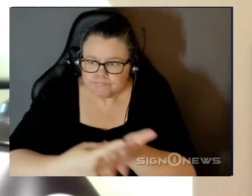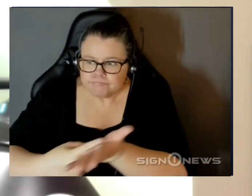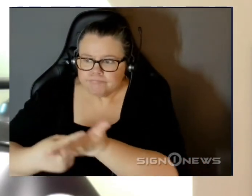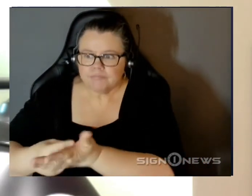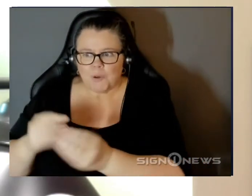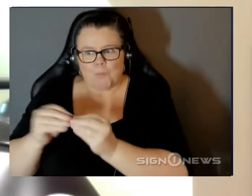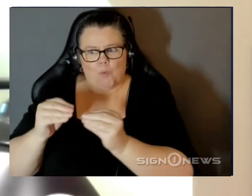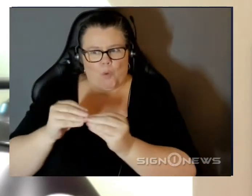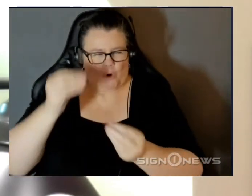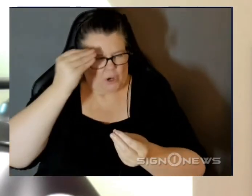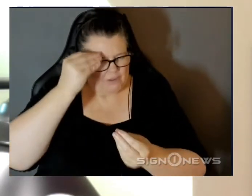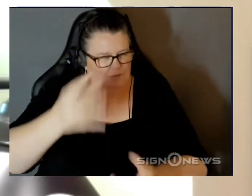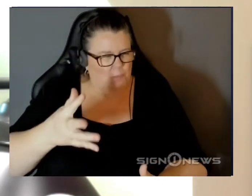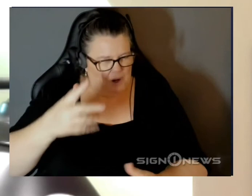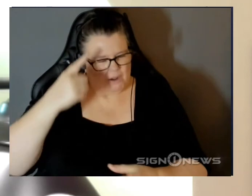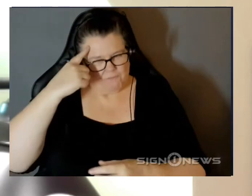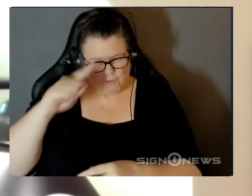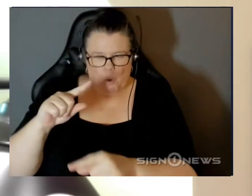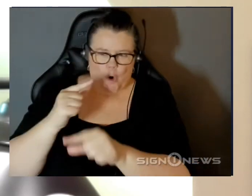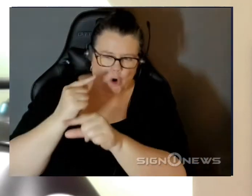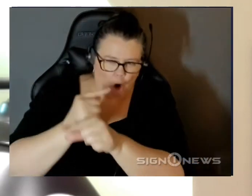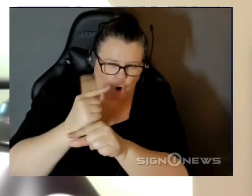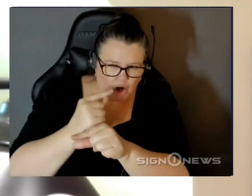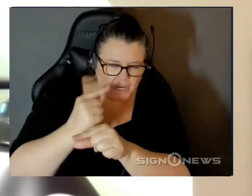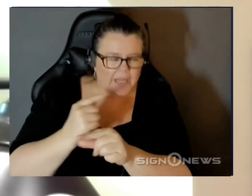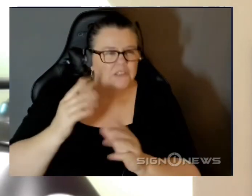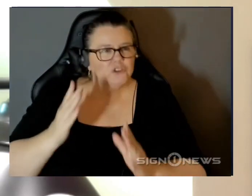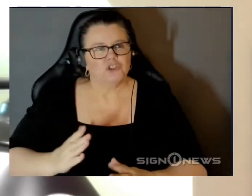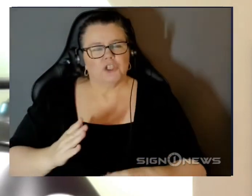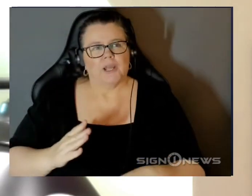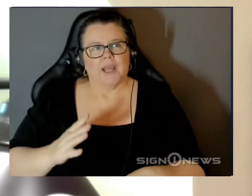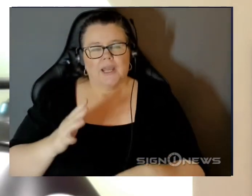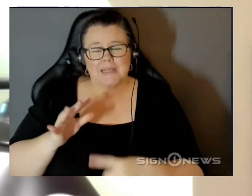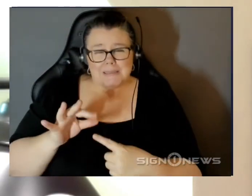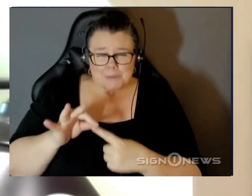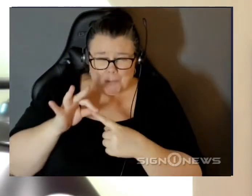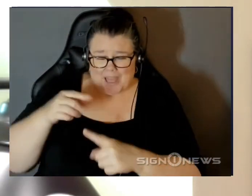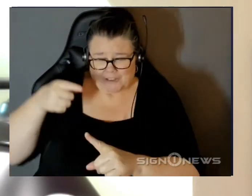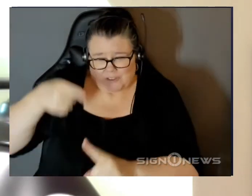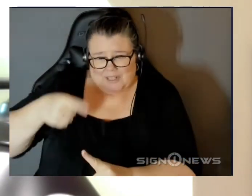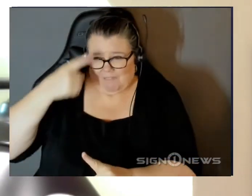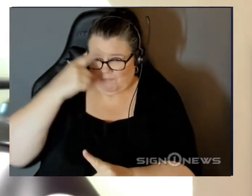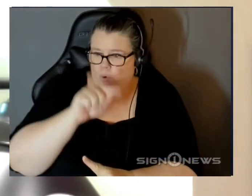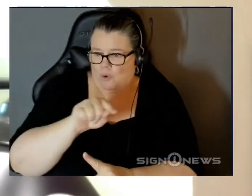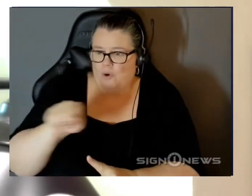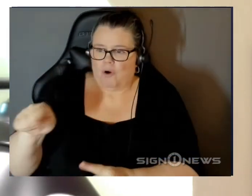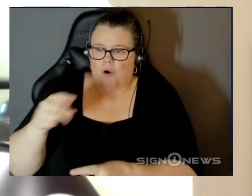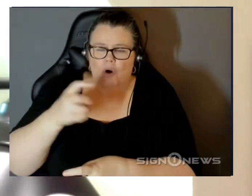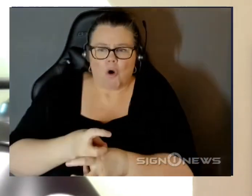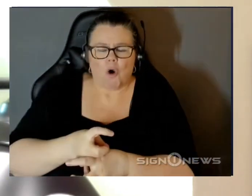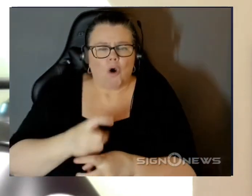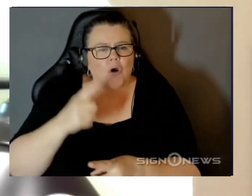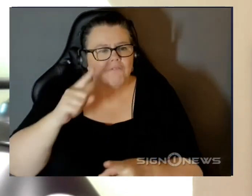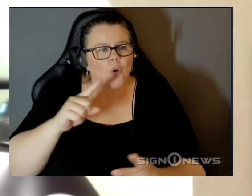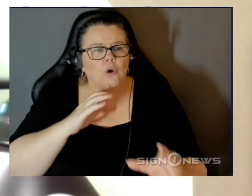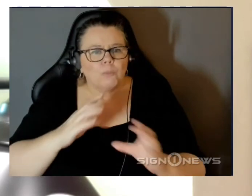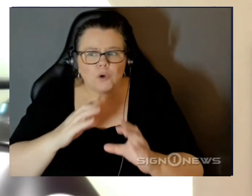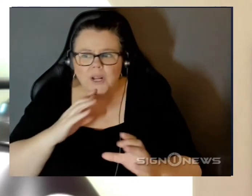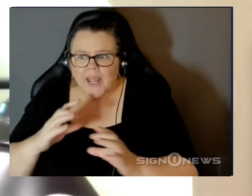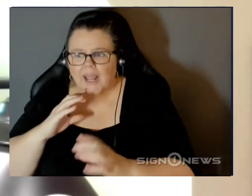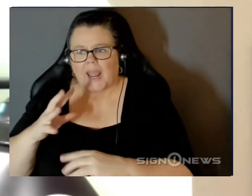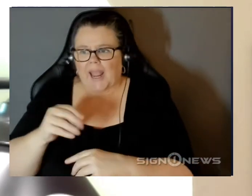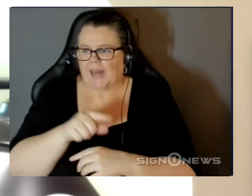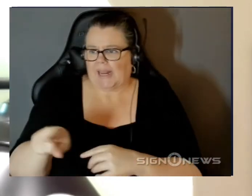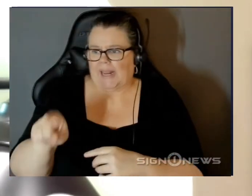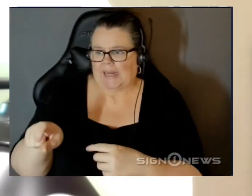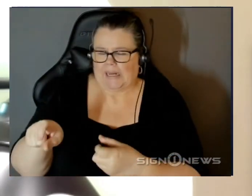alternatives, specifically for folks who have difficulty communicating and need supports to communicate. So let's talk